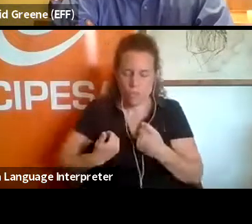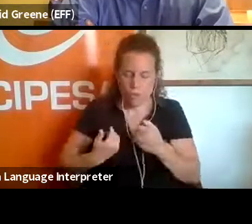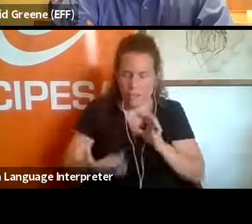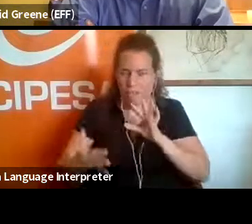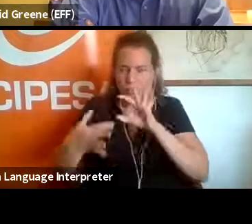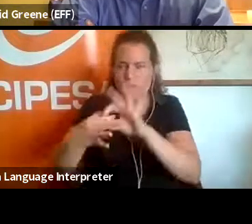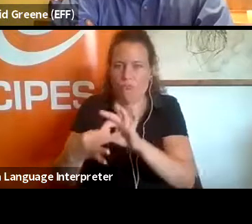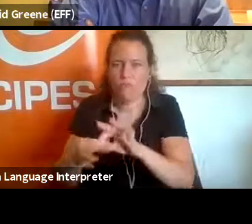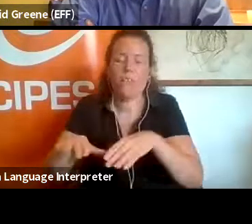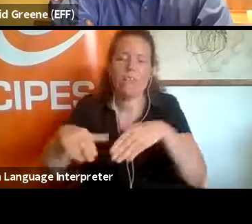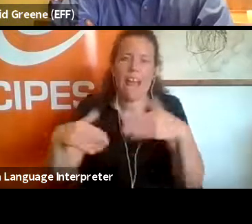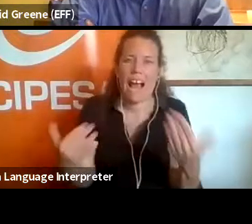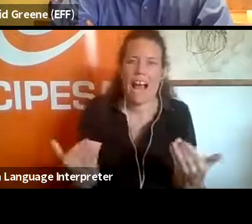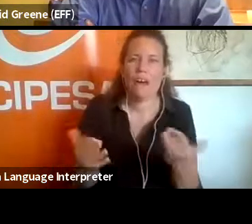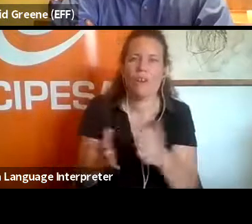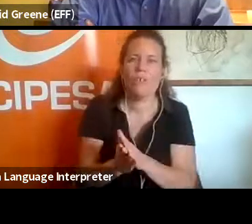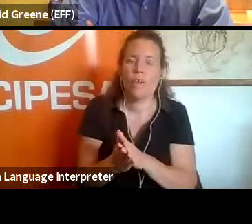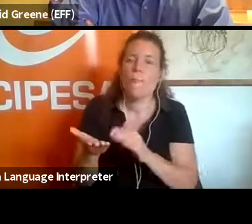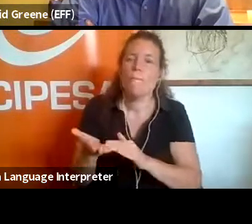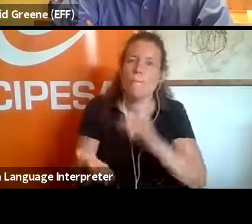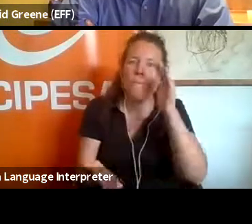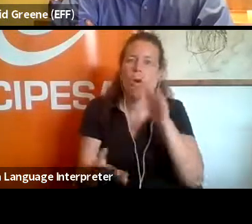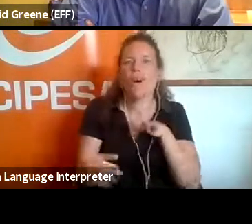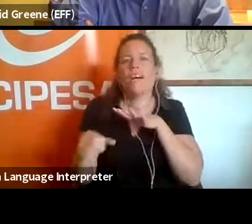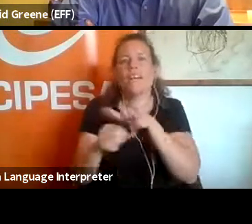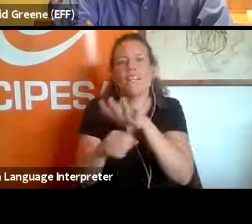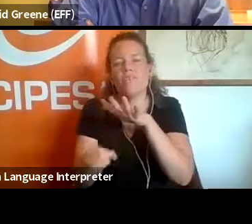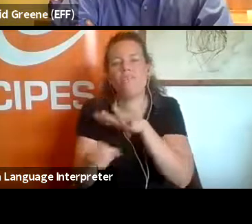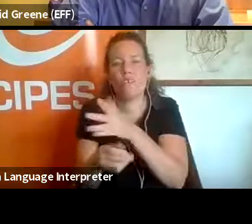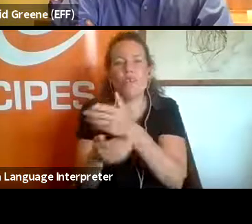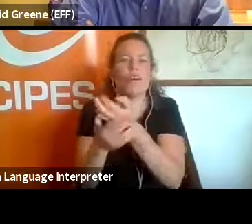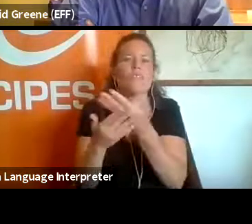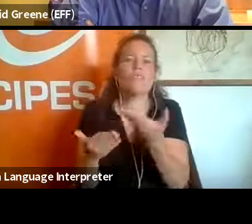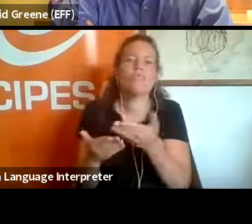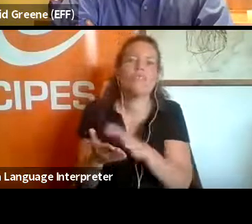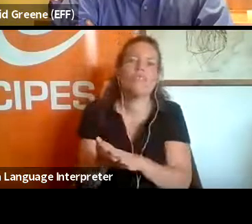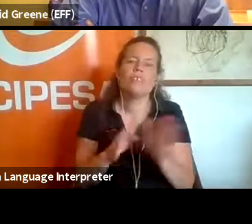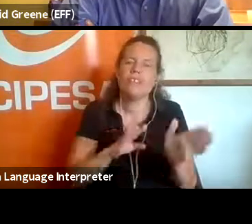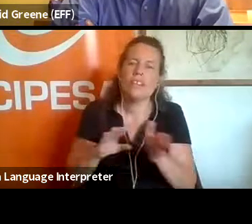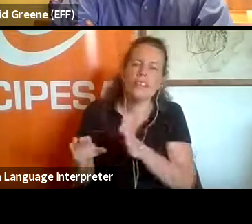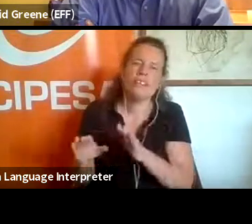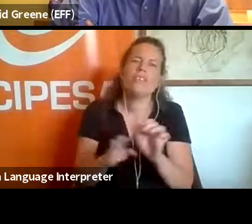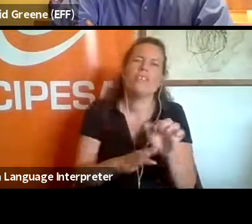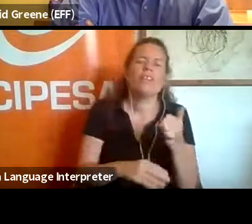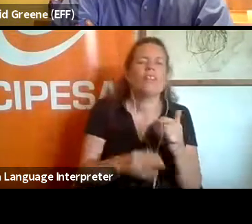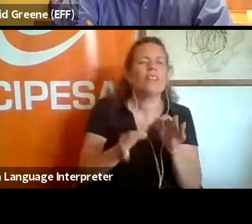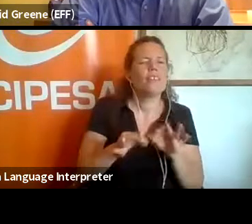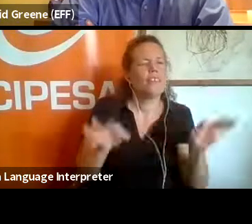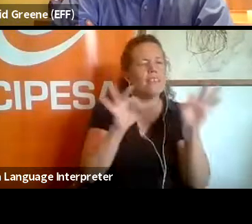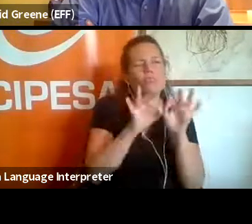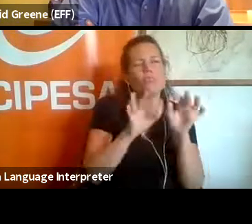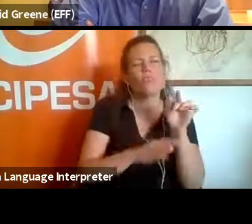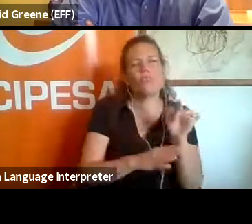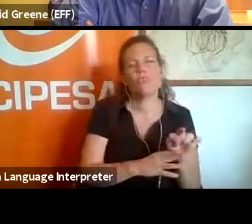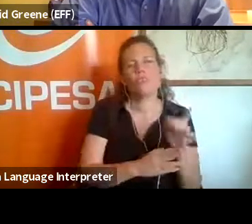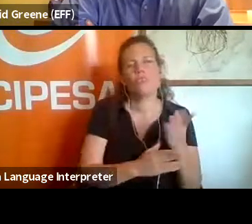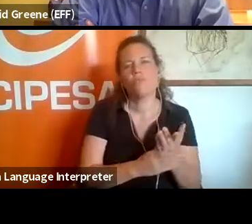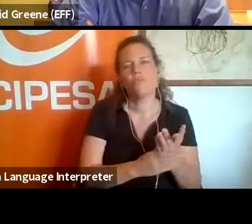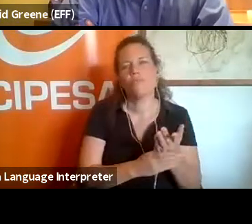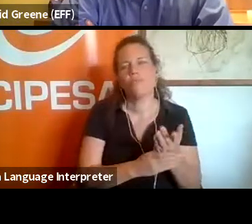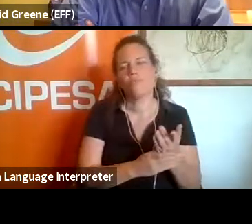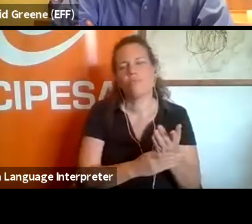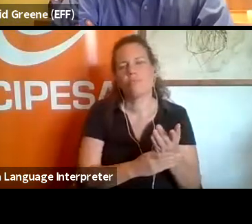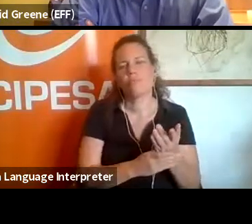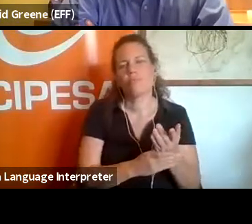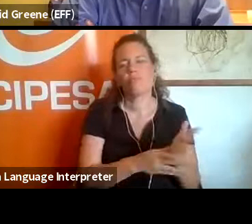more about this, to have more inputs regarding this. Another important thing was related also